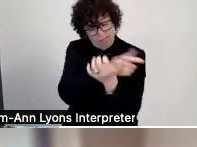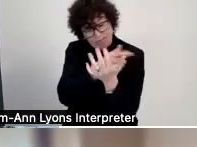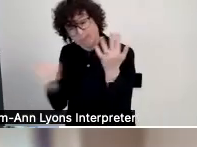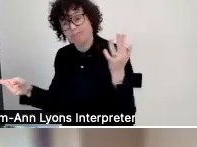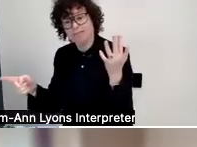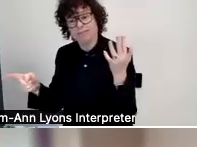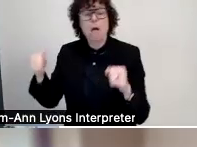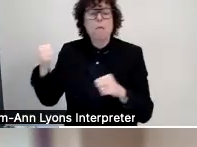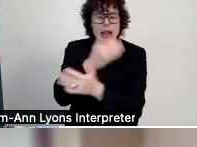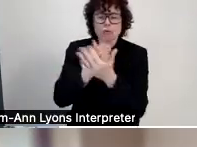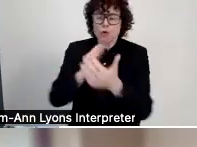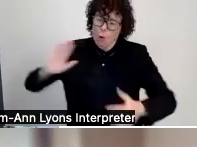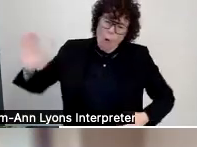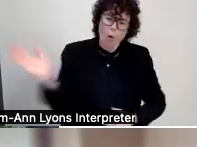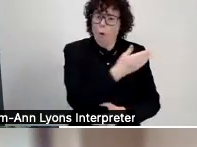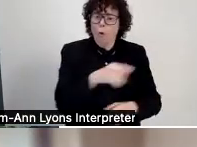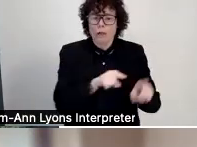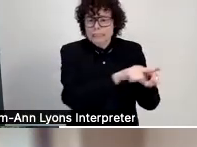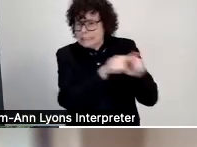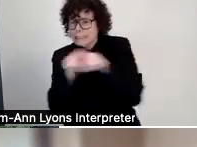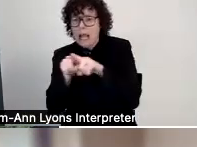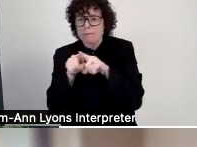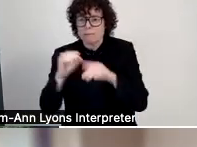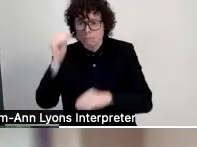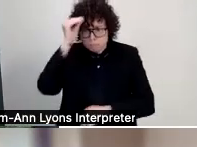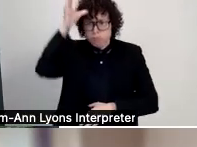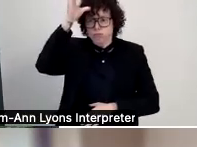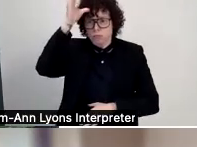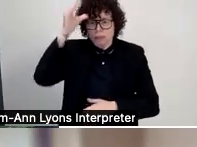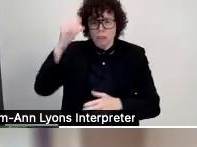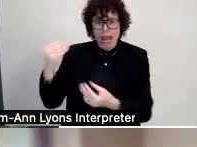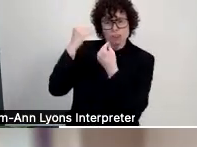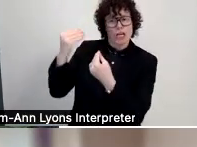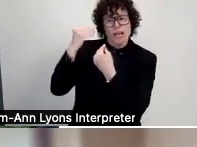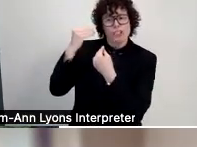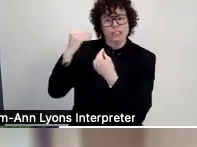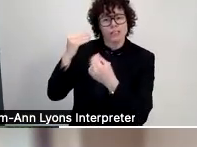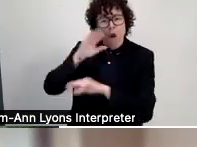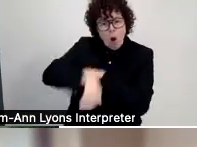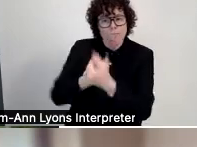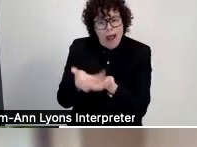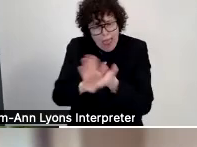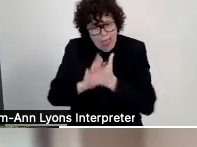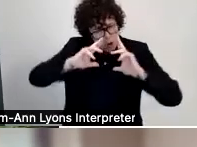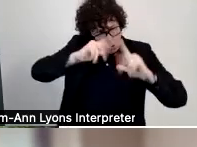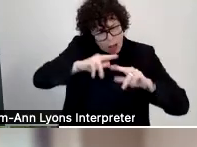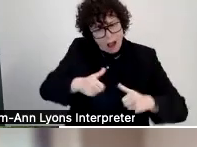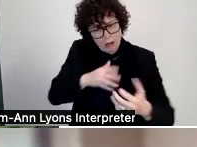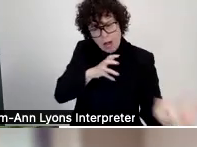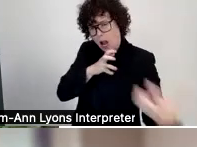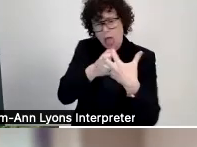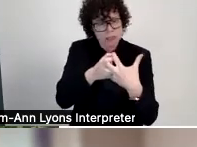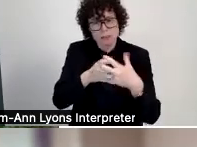with intellectual disability and develop key skills to support improved health and well-being of people with intellectual